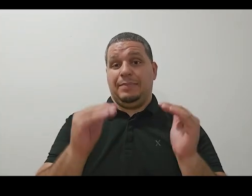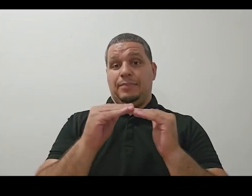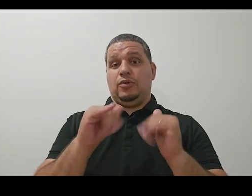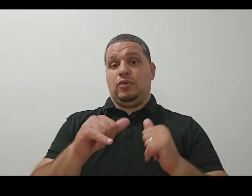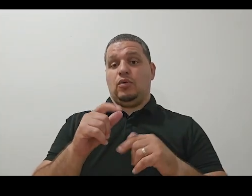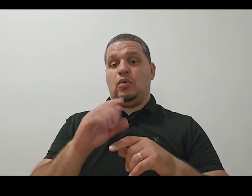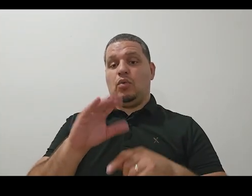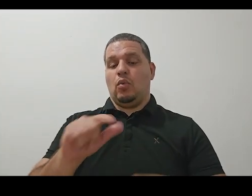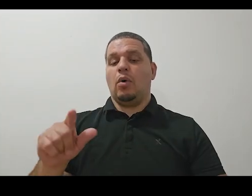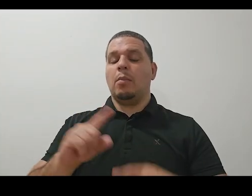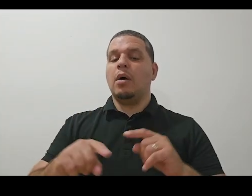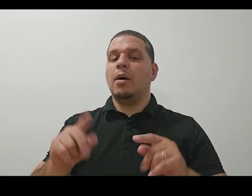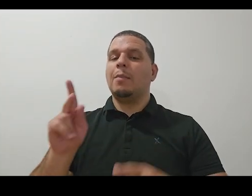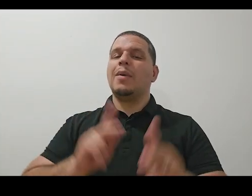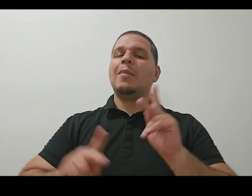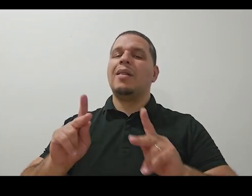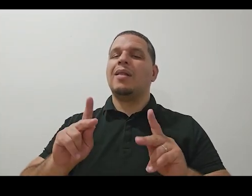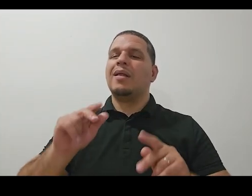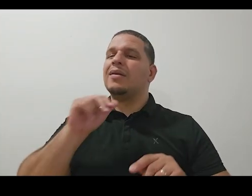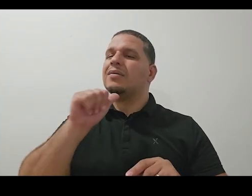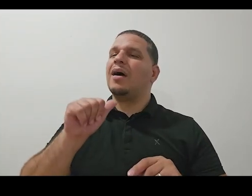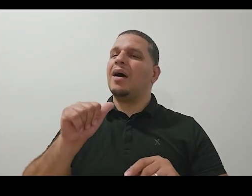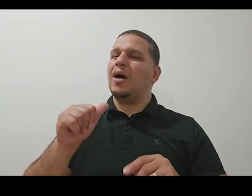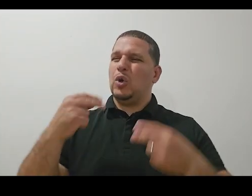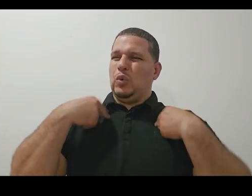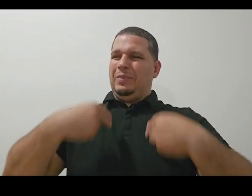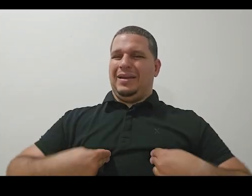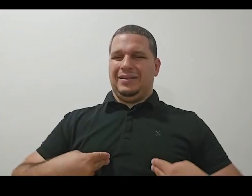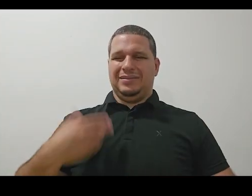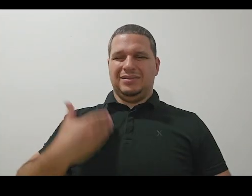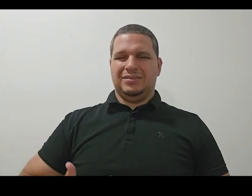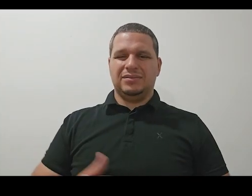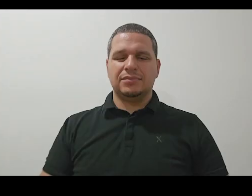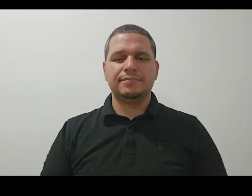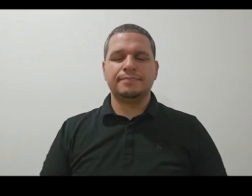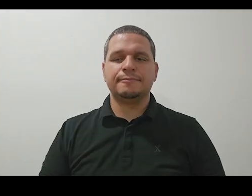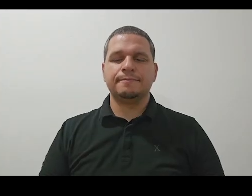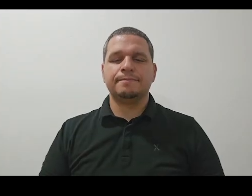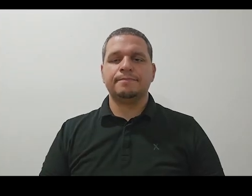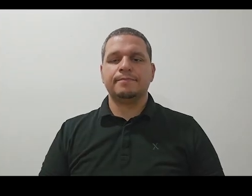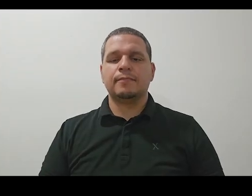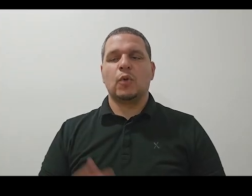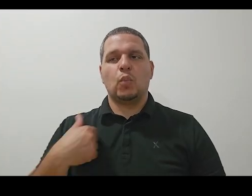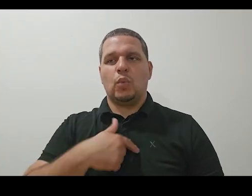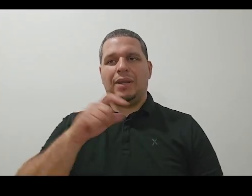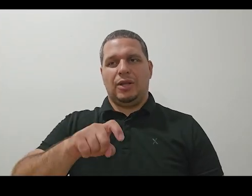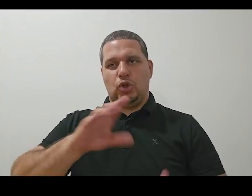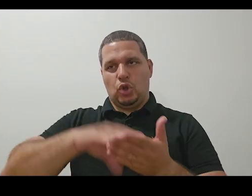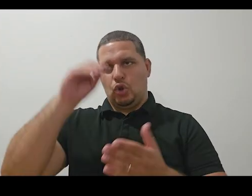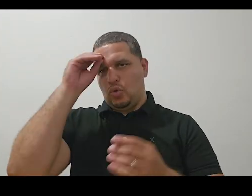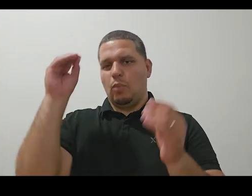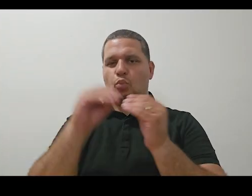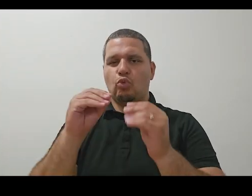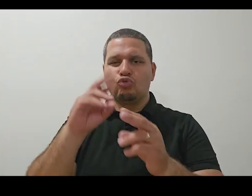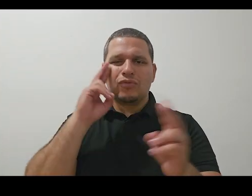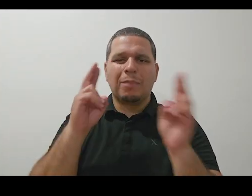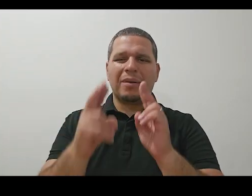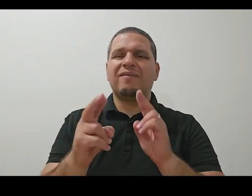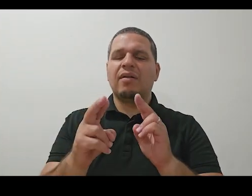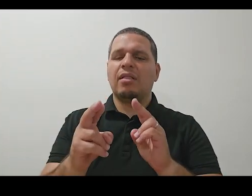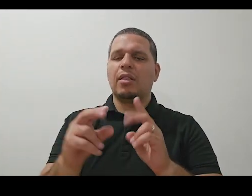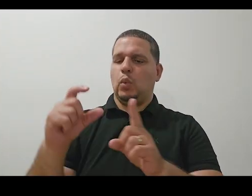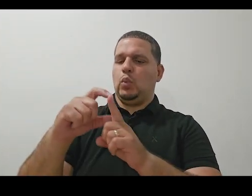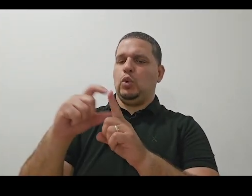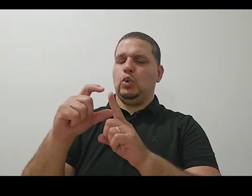identify as peers in this call. And it's just like people are not humanizing us. And so we need to learn how to use